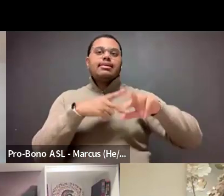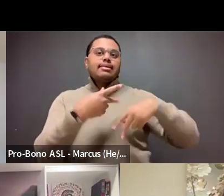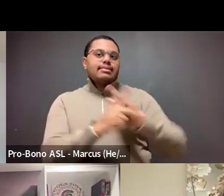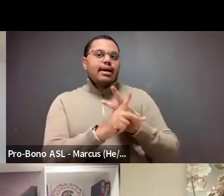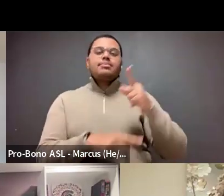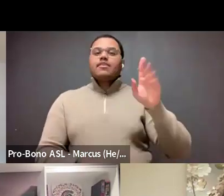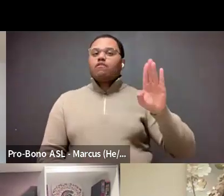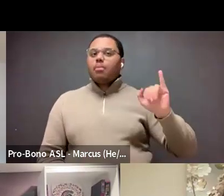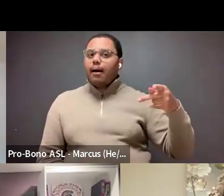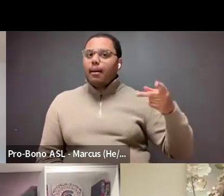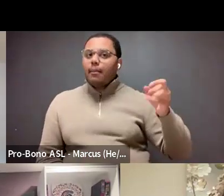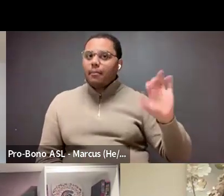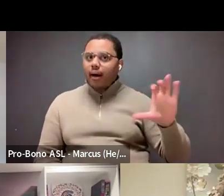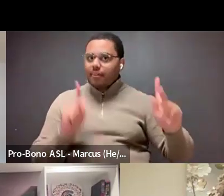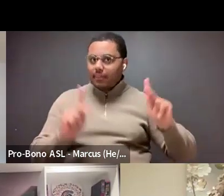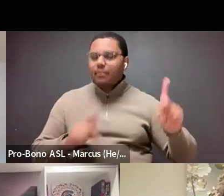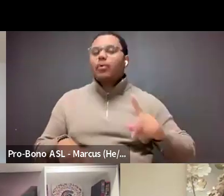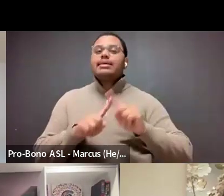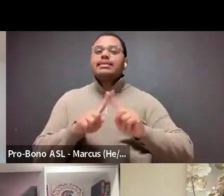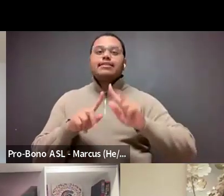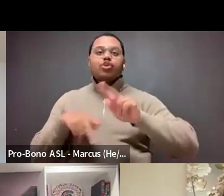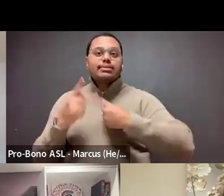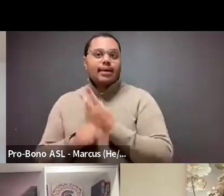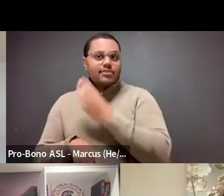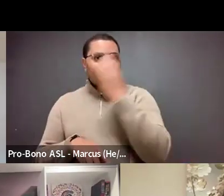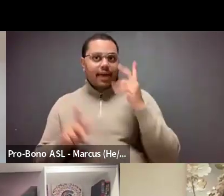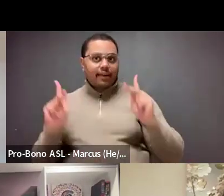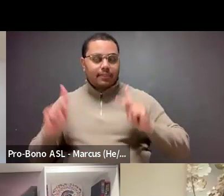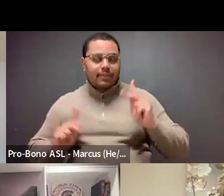different types of Black people. I think